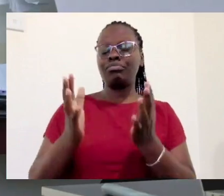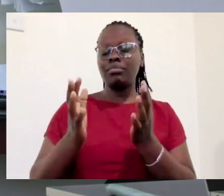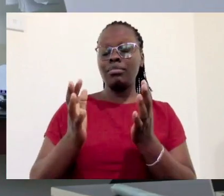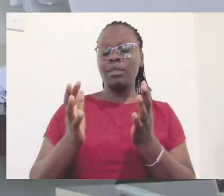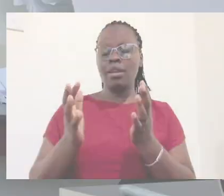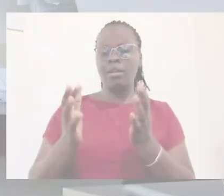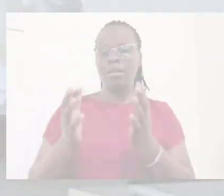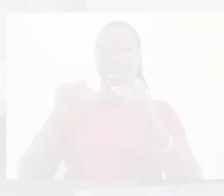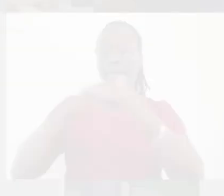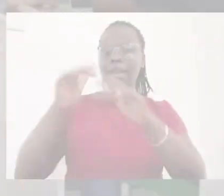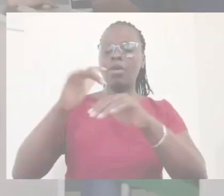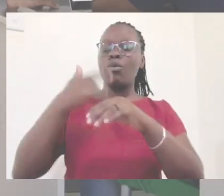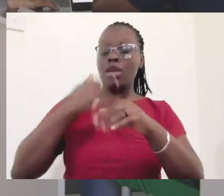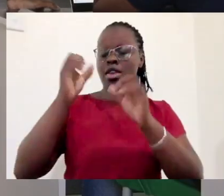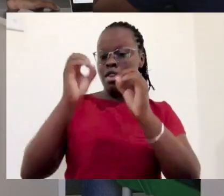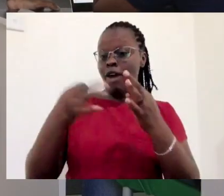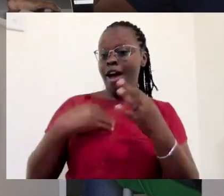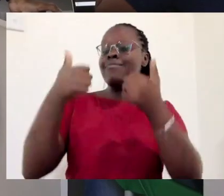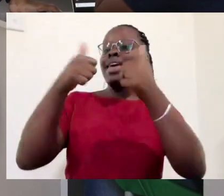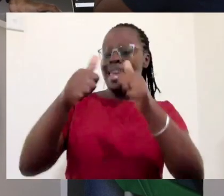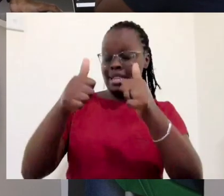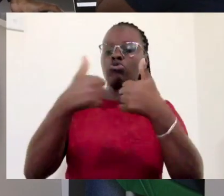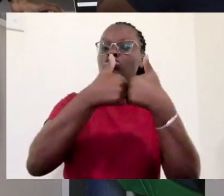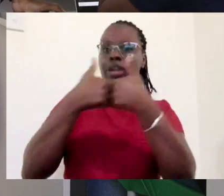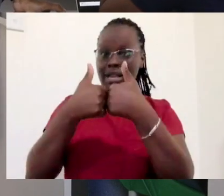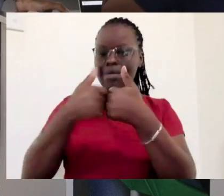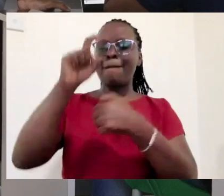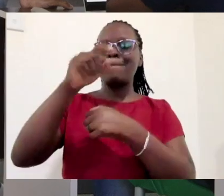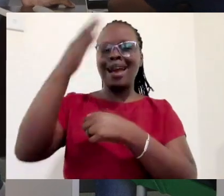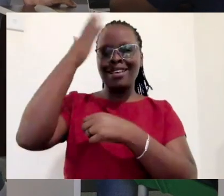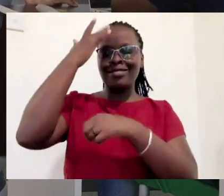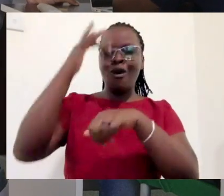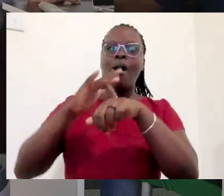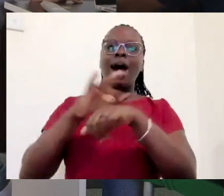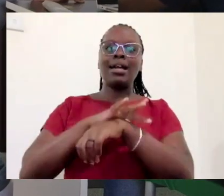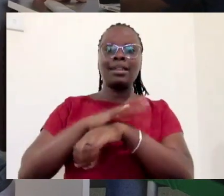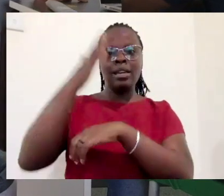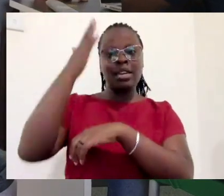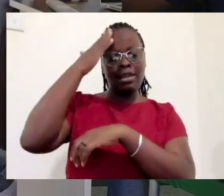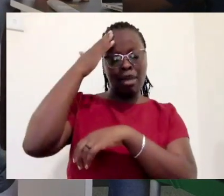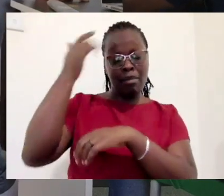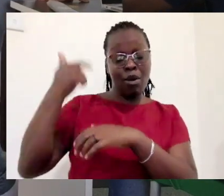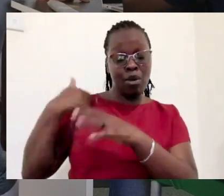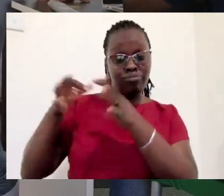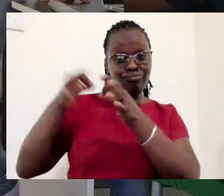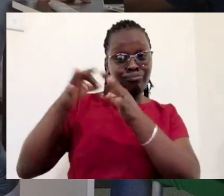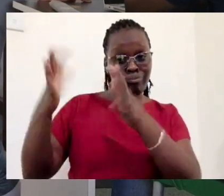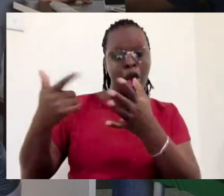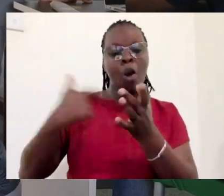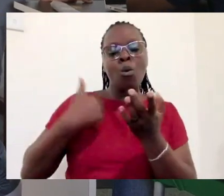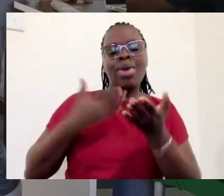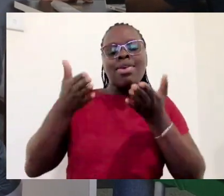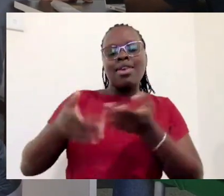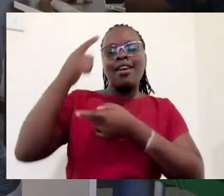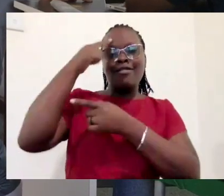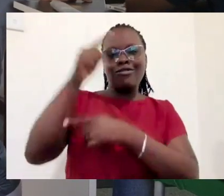If there are any challenges, we need to know in advance. Yeah? At the end of the day, remember what we told